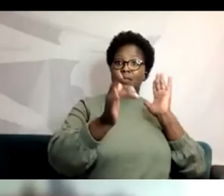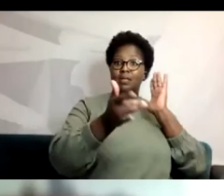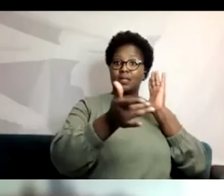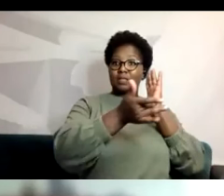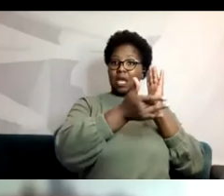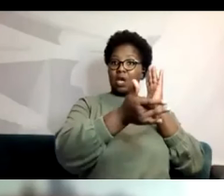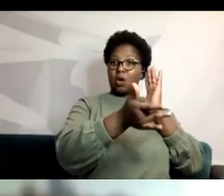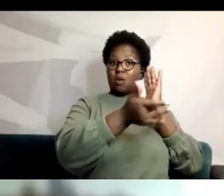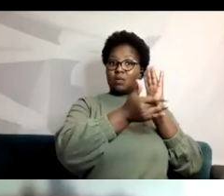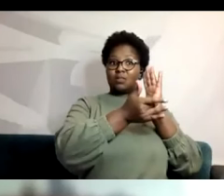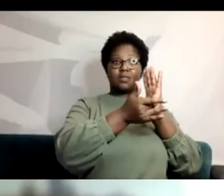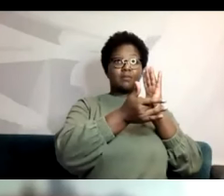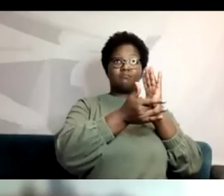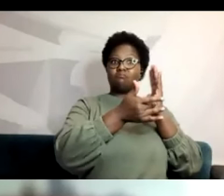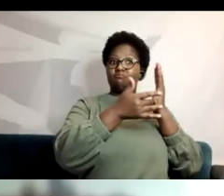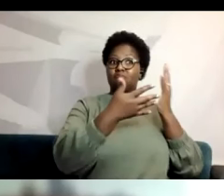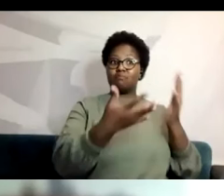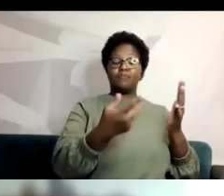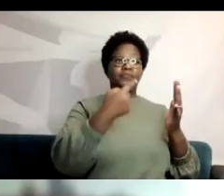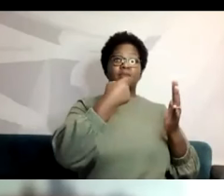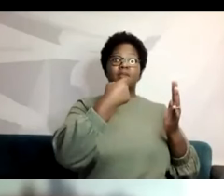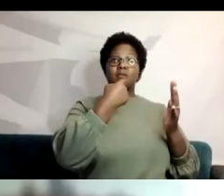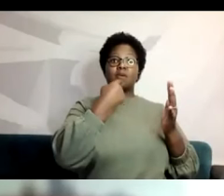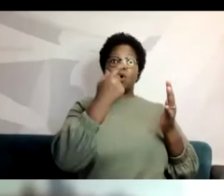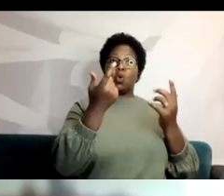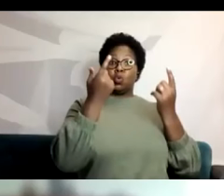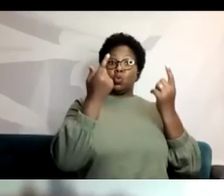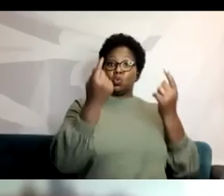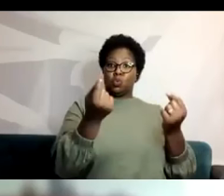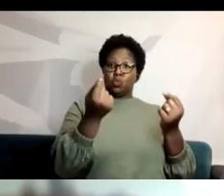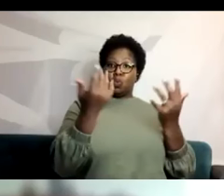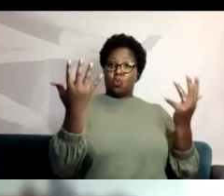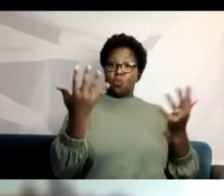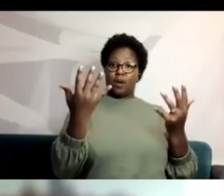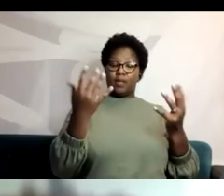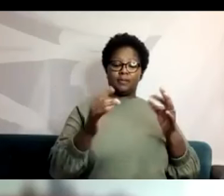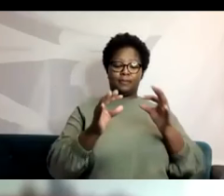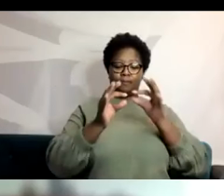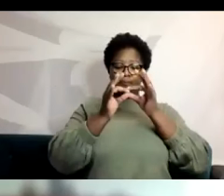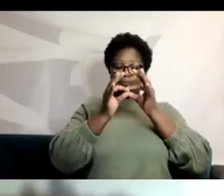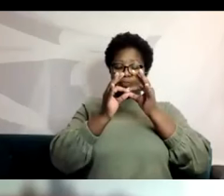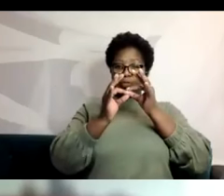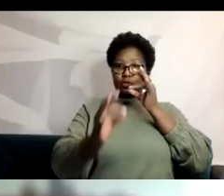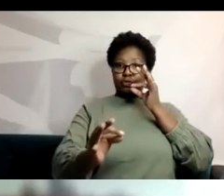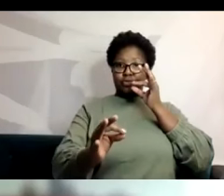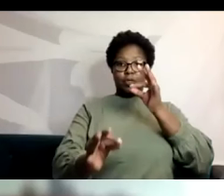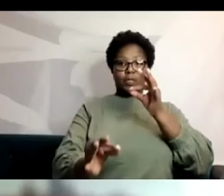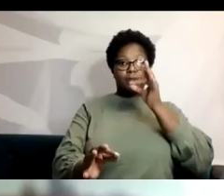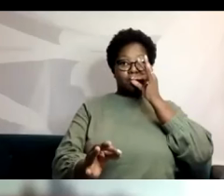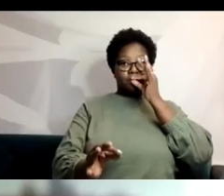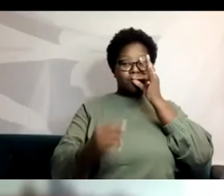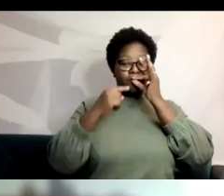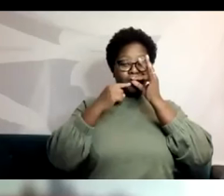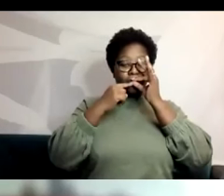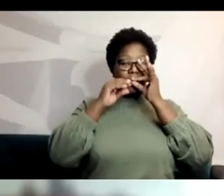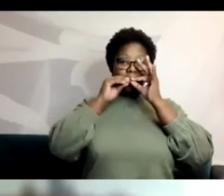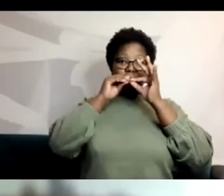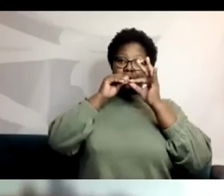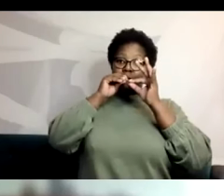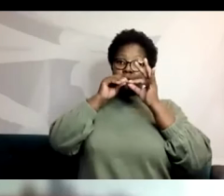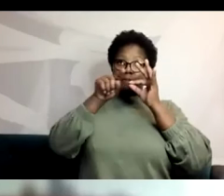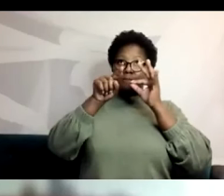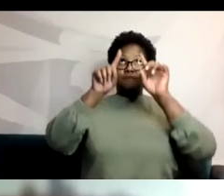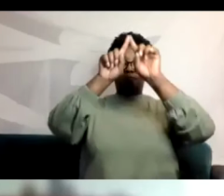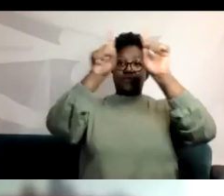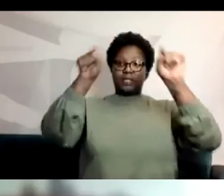all you have to do is put a straw in your mouth and blow on the screen in